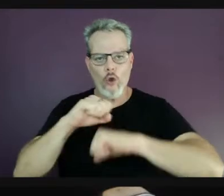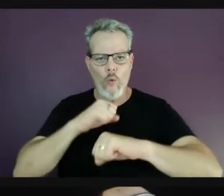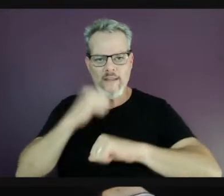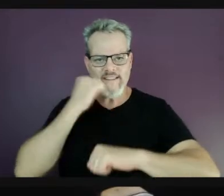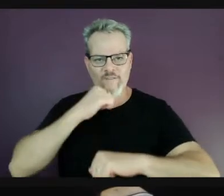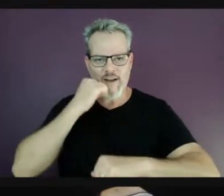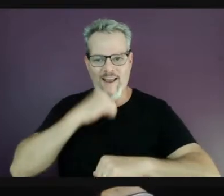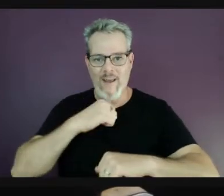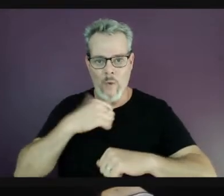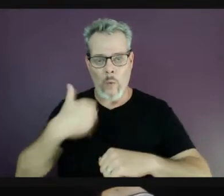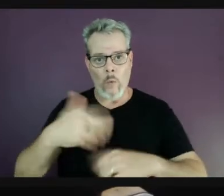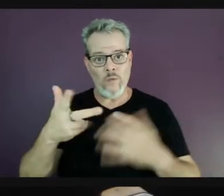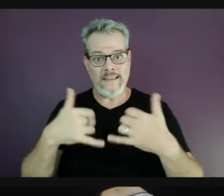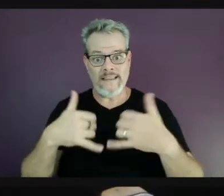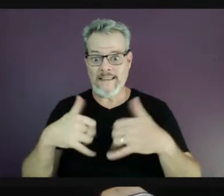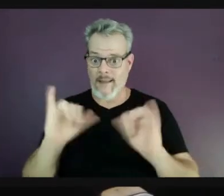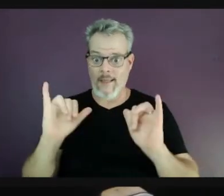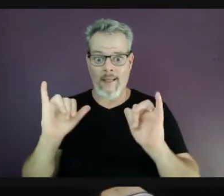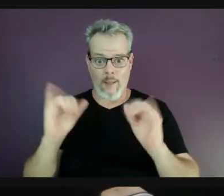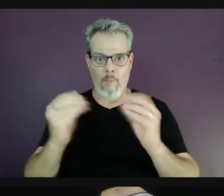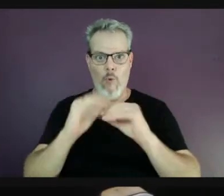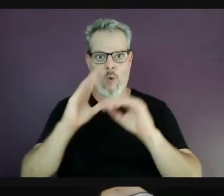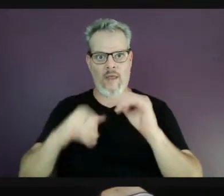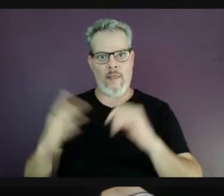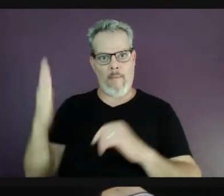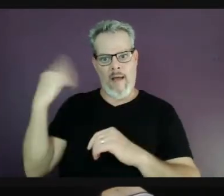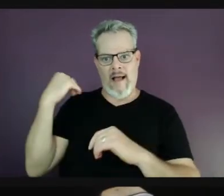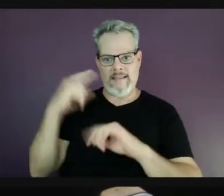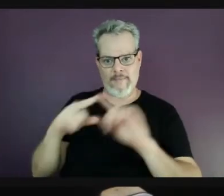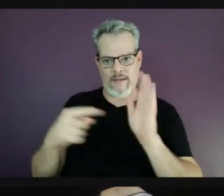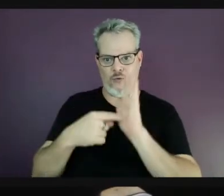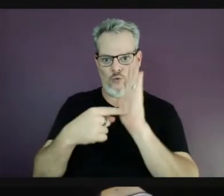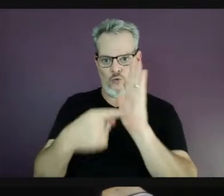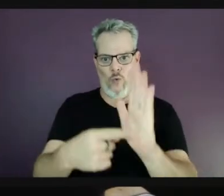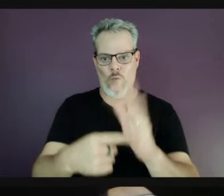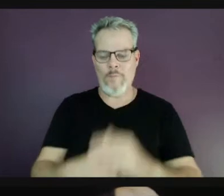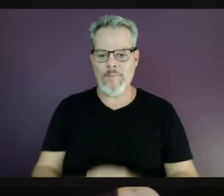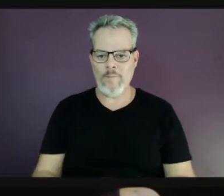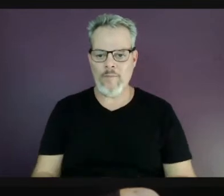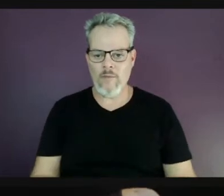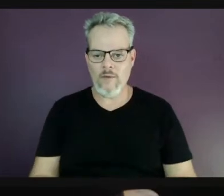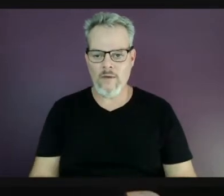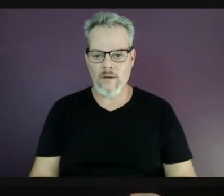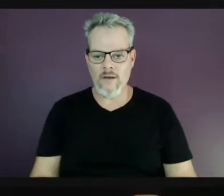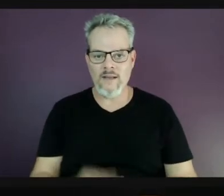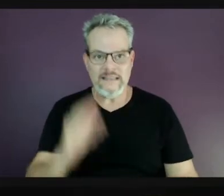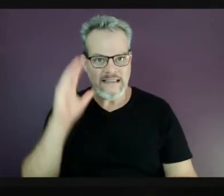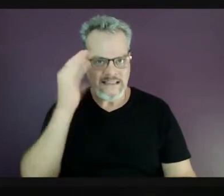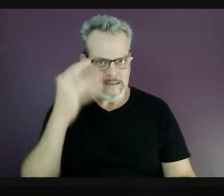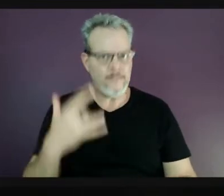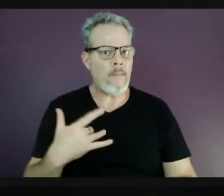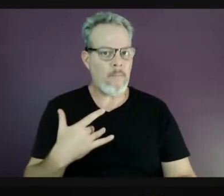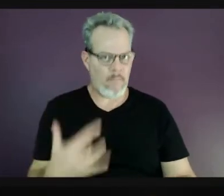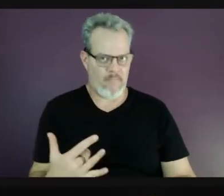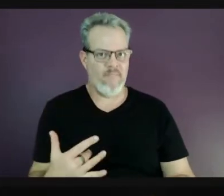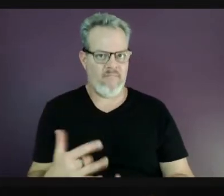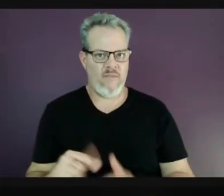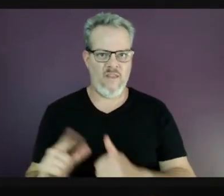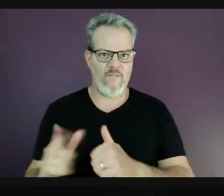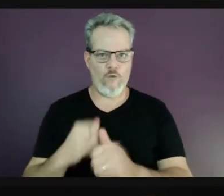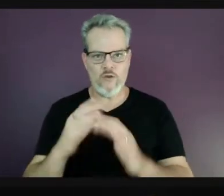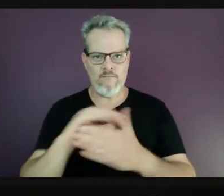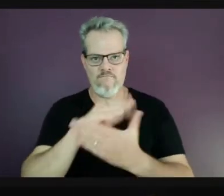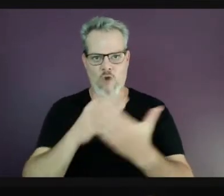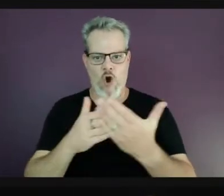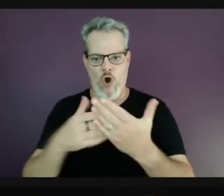So it's still above background, but reduced from its initial burst. It seems likely that this first burst of earthquakes may have actually opened